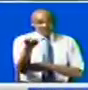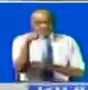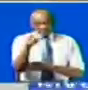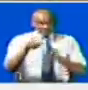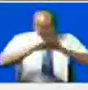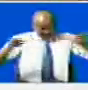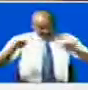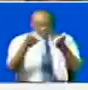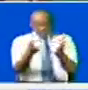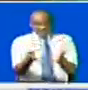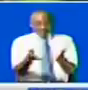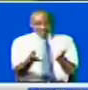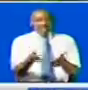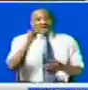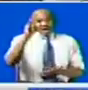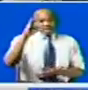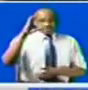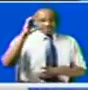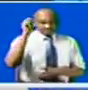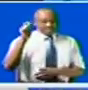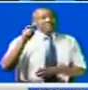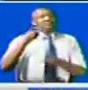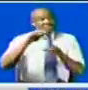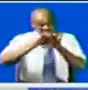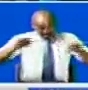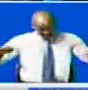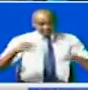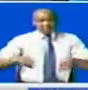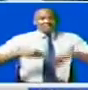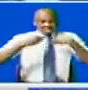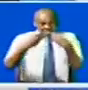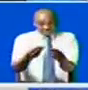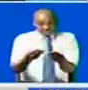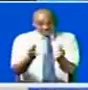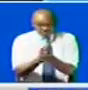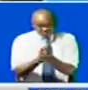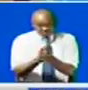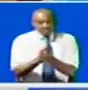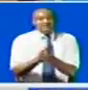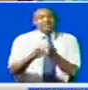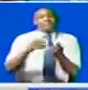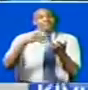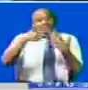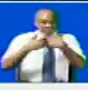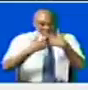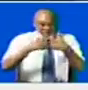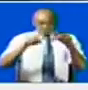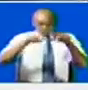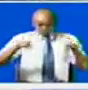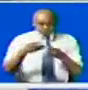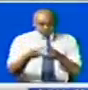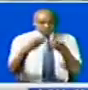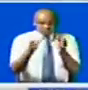this desk, which is the ICT desk, where they're supposed to release the KIMS kit and also